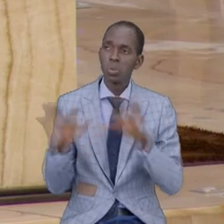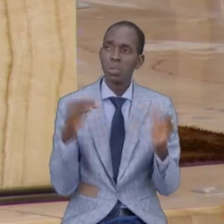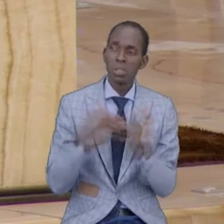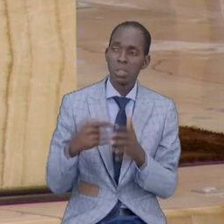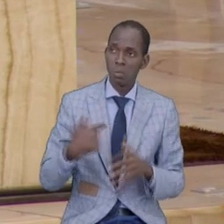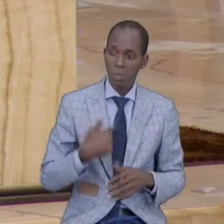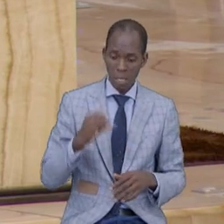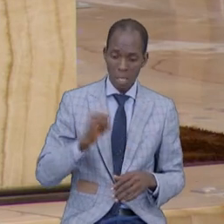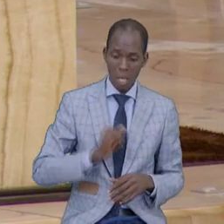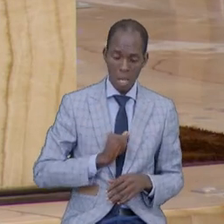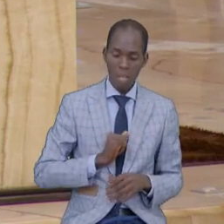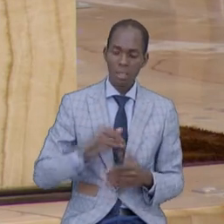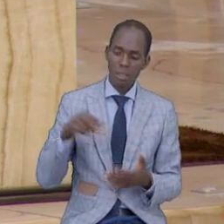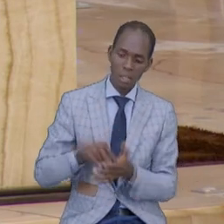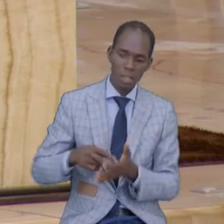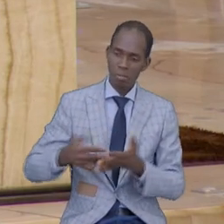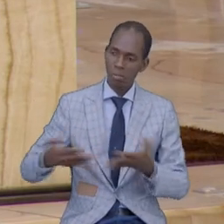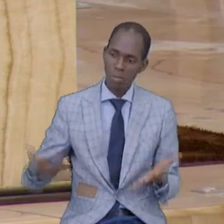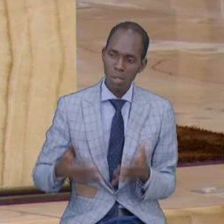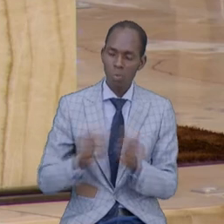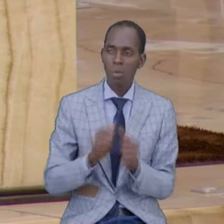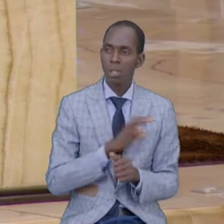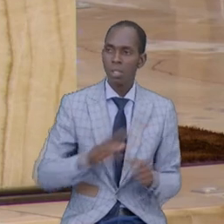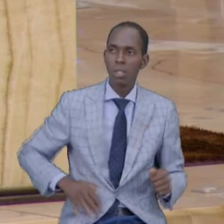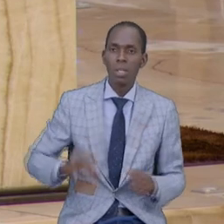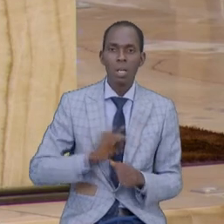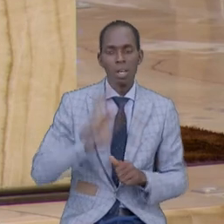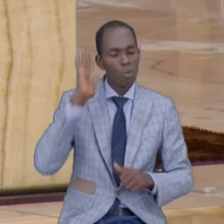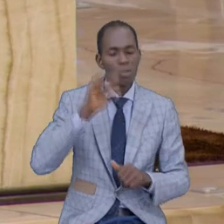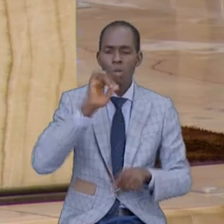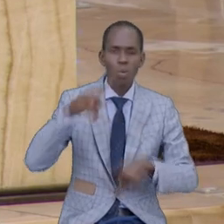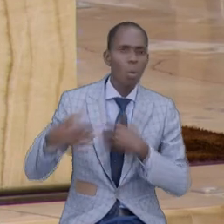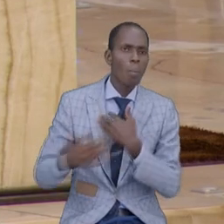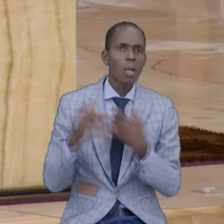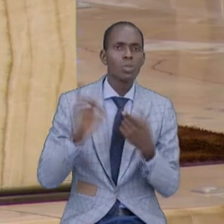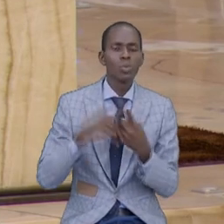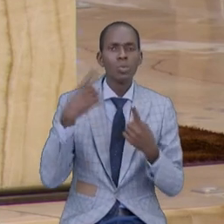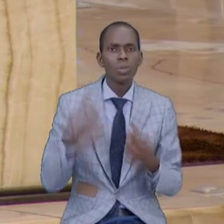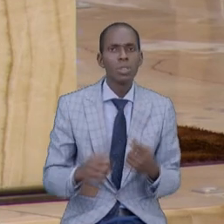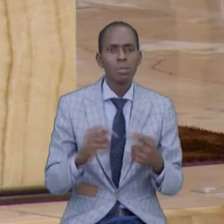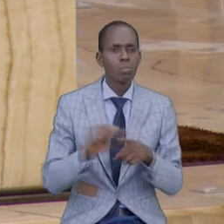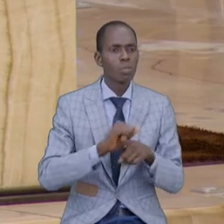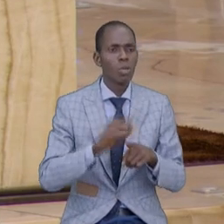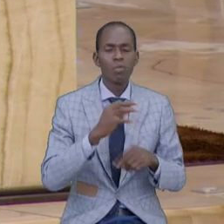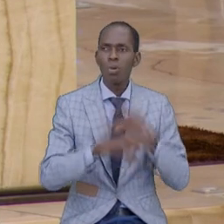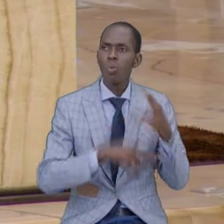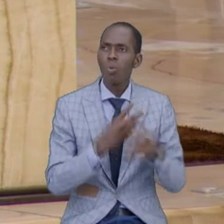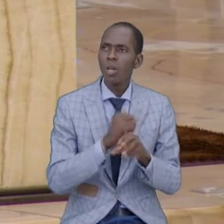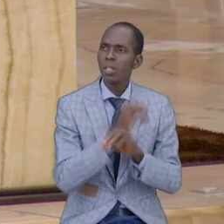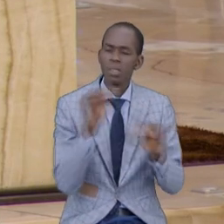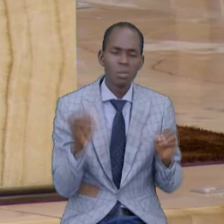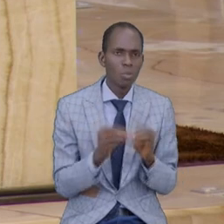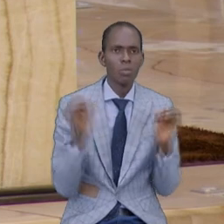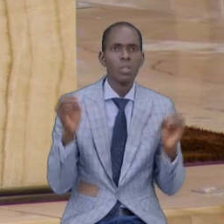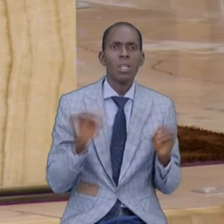I stand. I will not go back to the rituals anymore, to those ceremonies